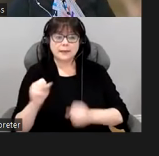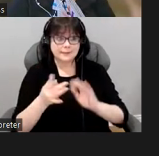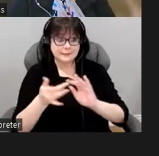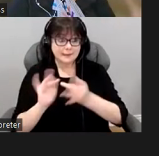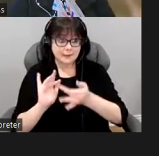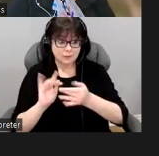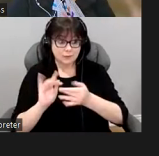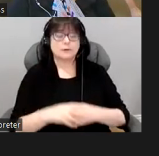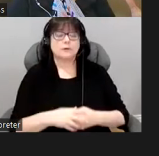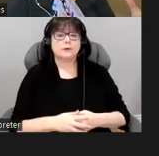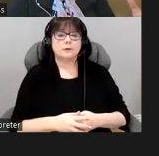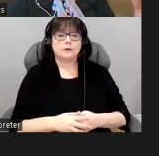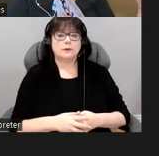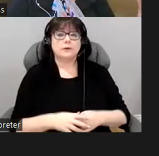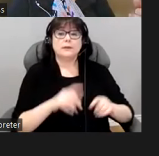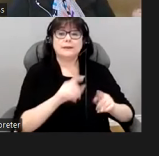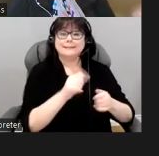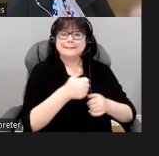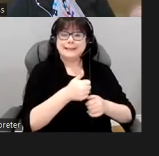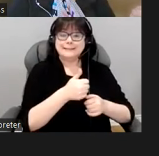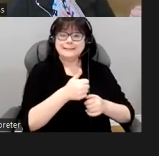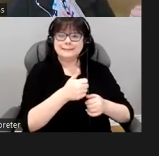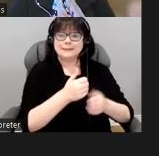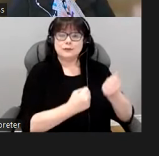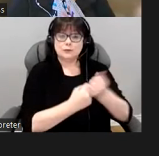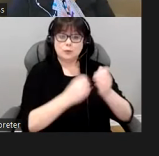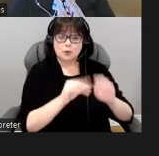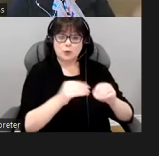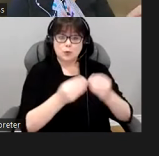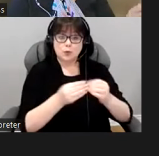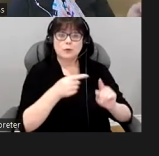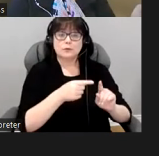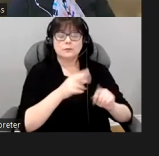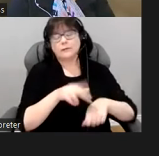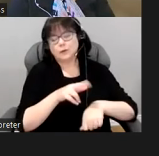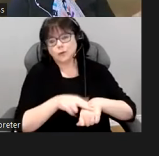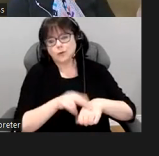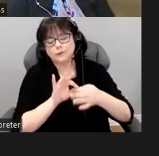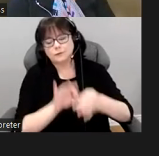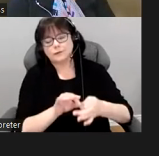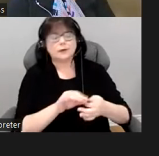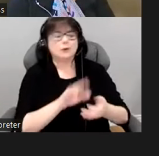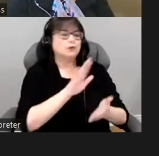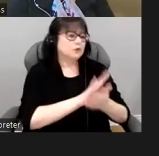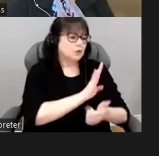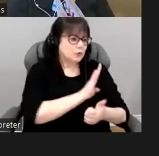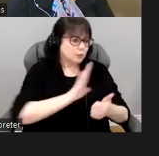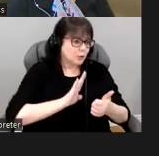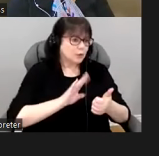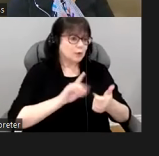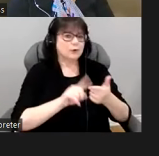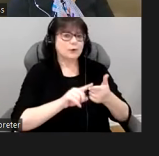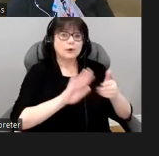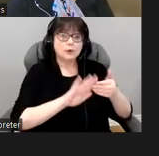provincial LBS support organizations are, of course, related to the school board, community-based and college